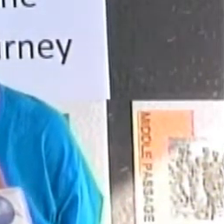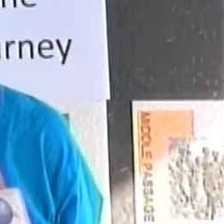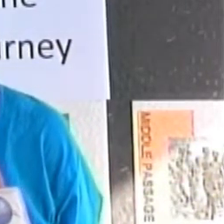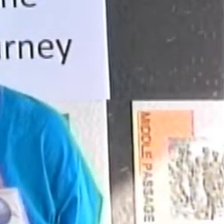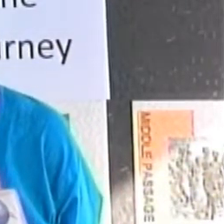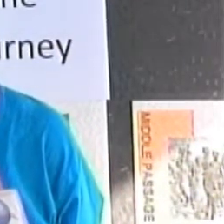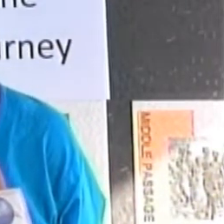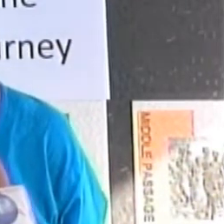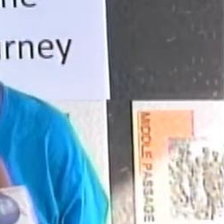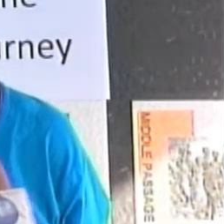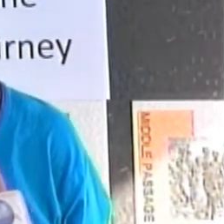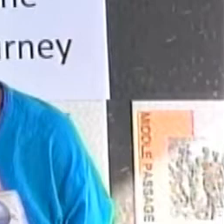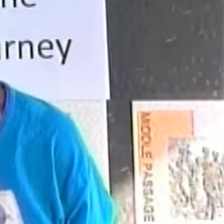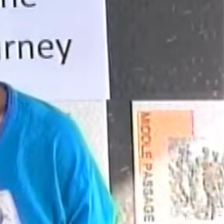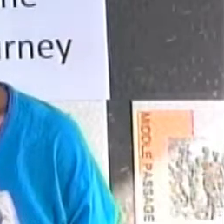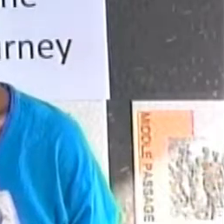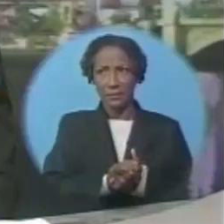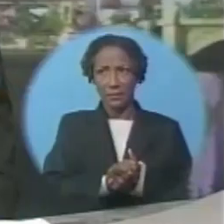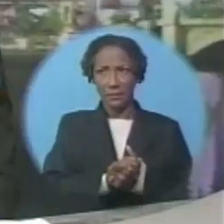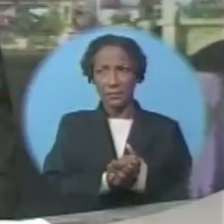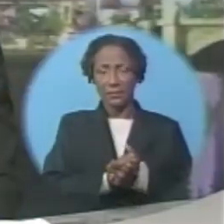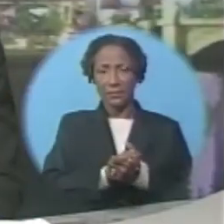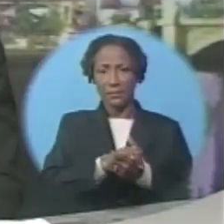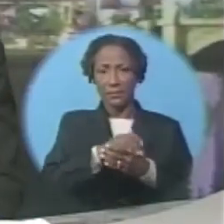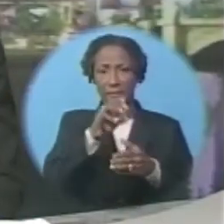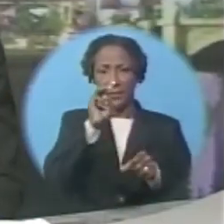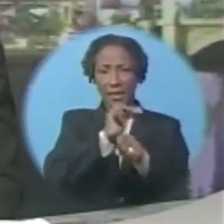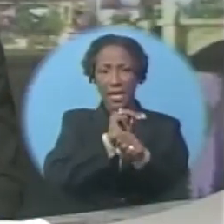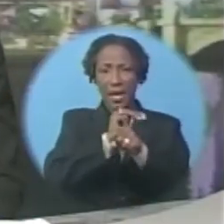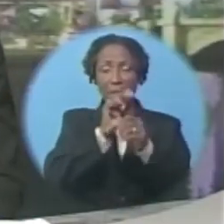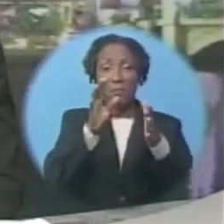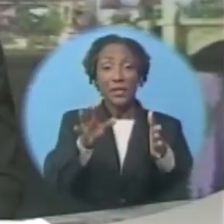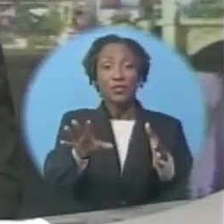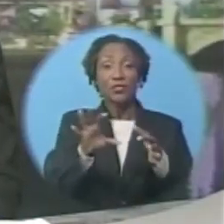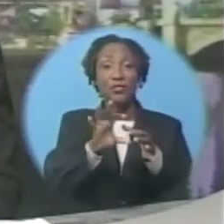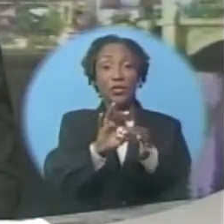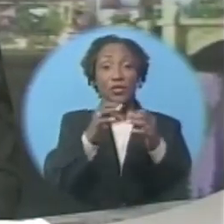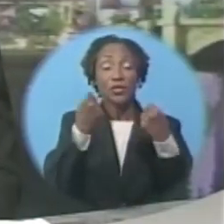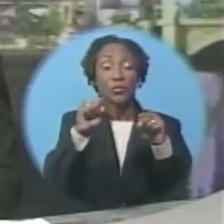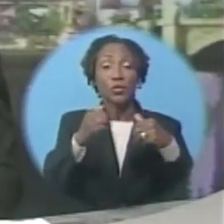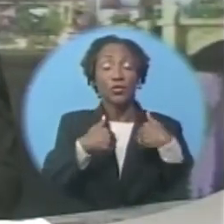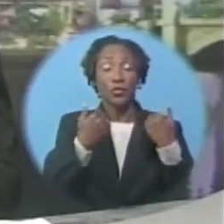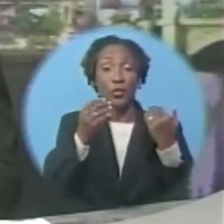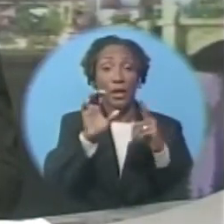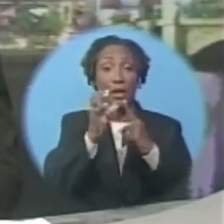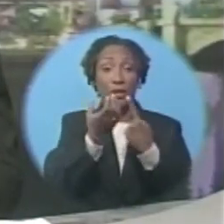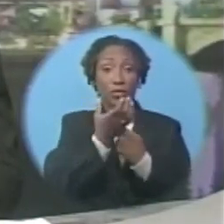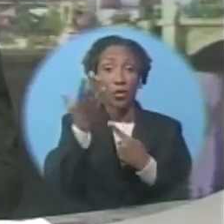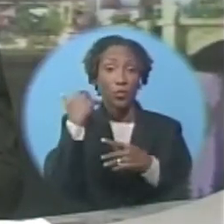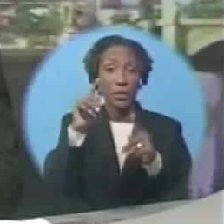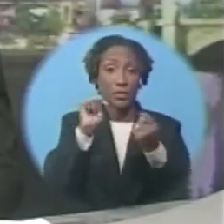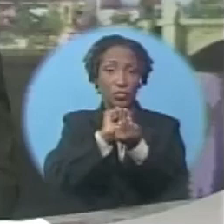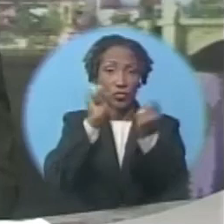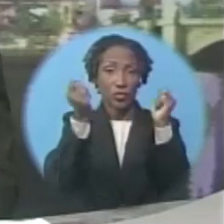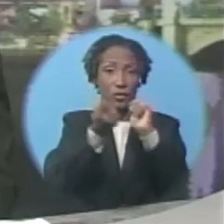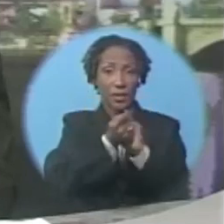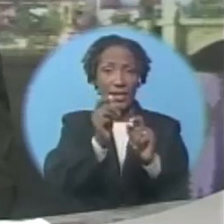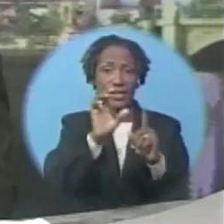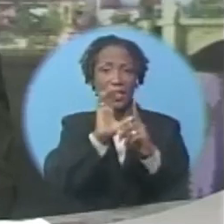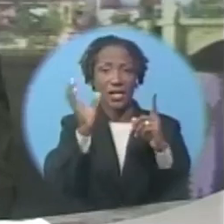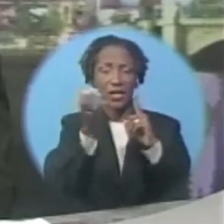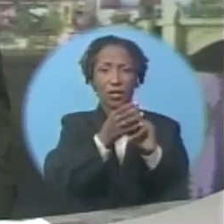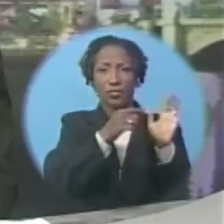even more. It's more impactful than. The Ministry of Sports, Youth and Culture was transformed into a